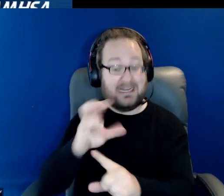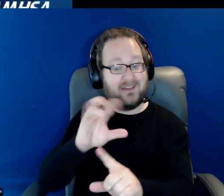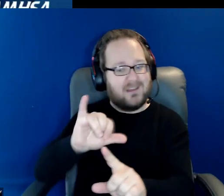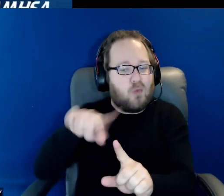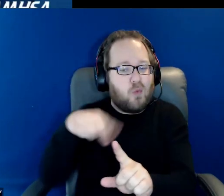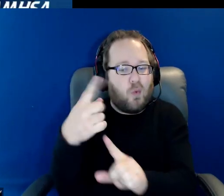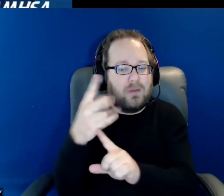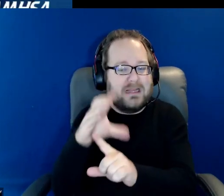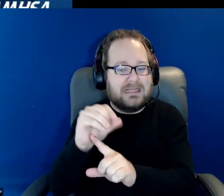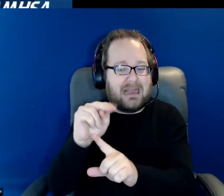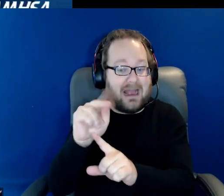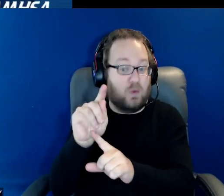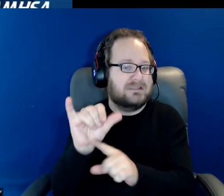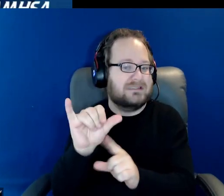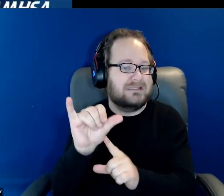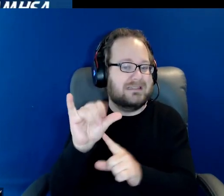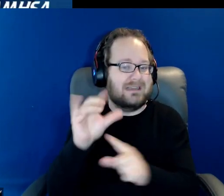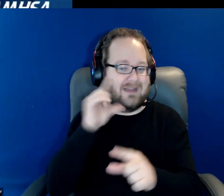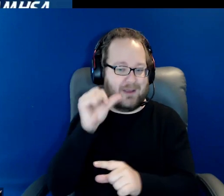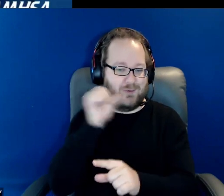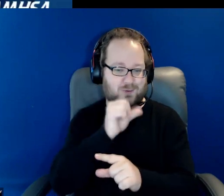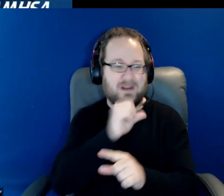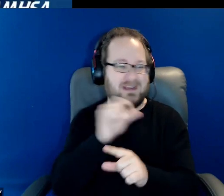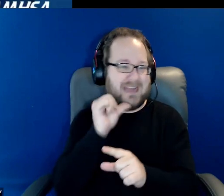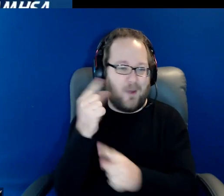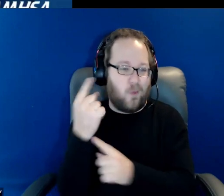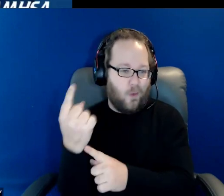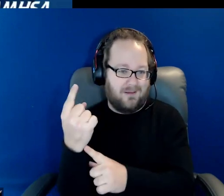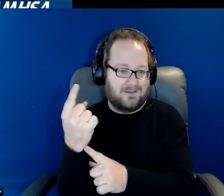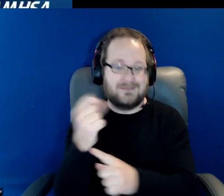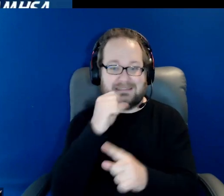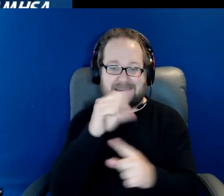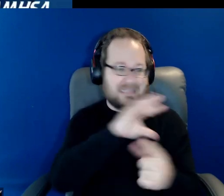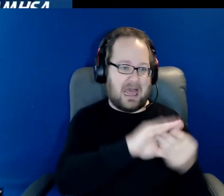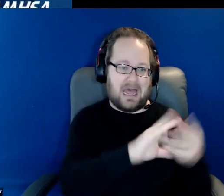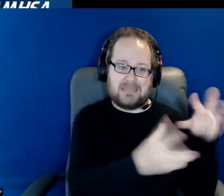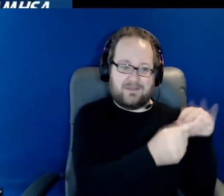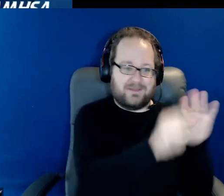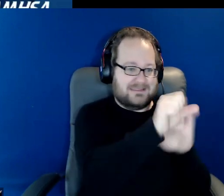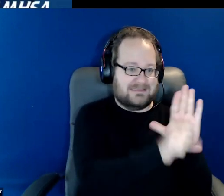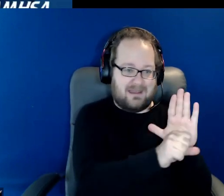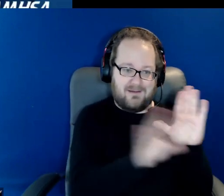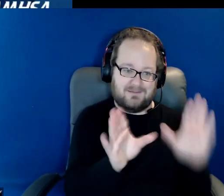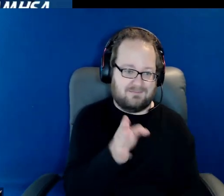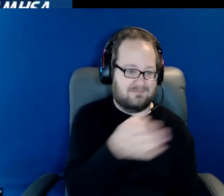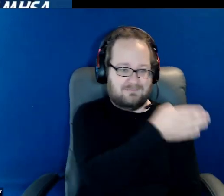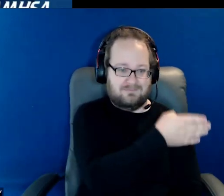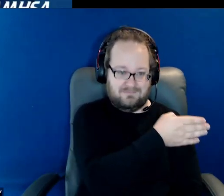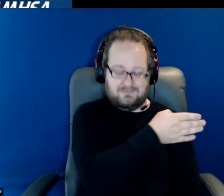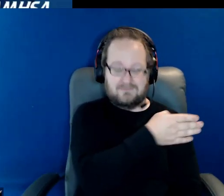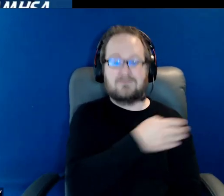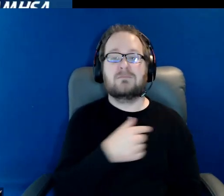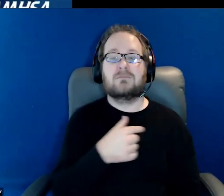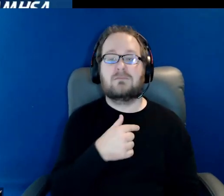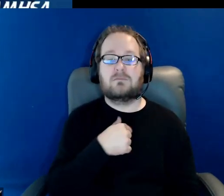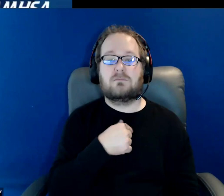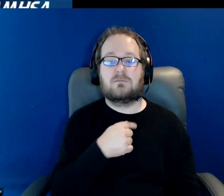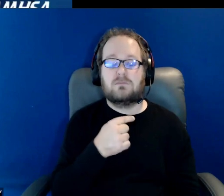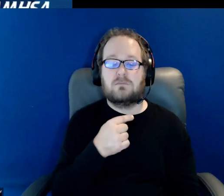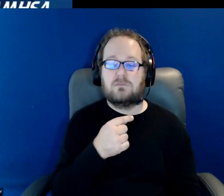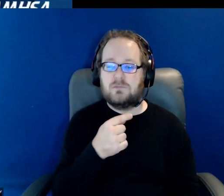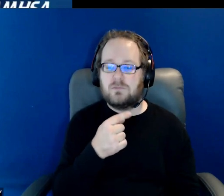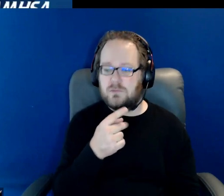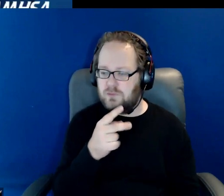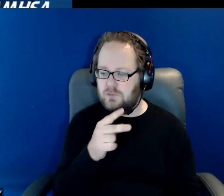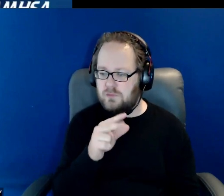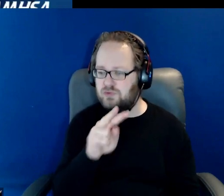Maricopa. That's not the whole state of Arizona. Of the people who died, 3 out of 4 were male. 2 out of